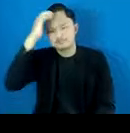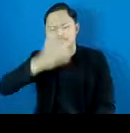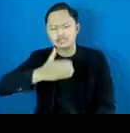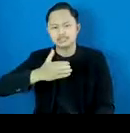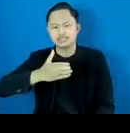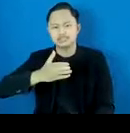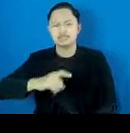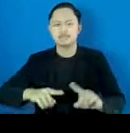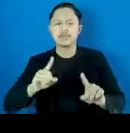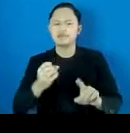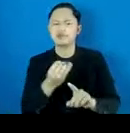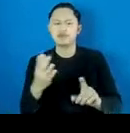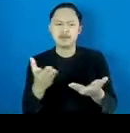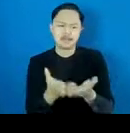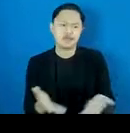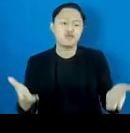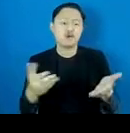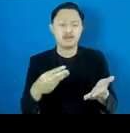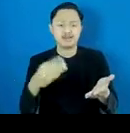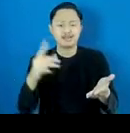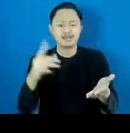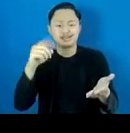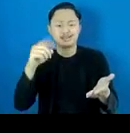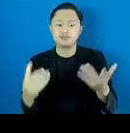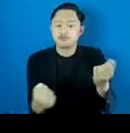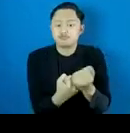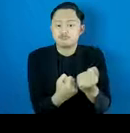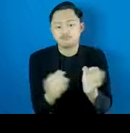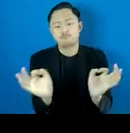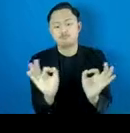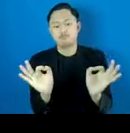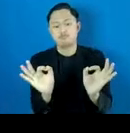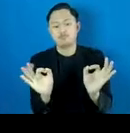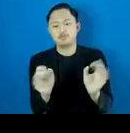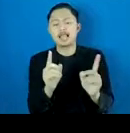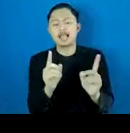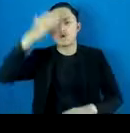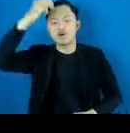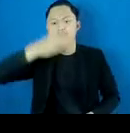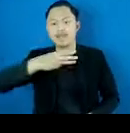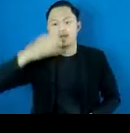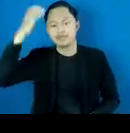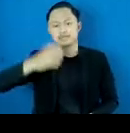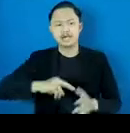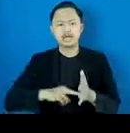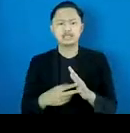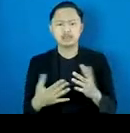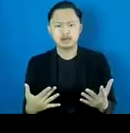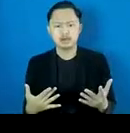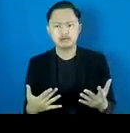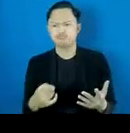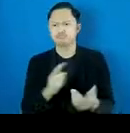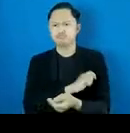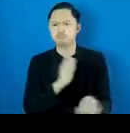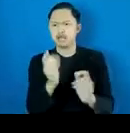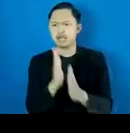of deployment of an electric bus are missed. The electric bus is not just the vehicle, it comes along with its